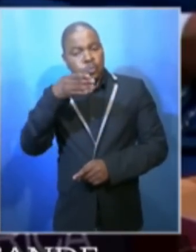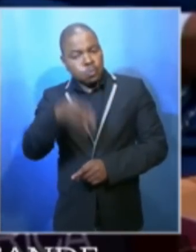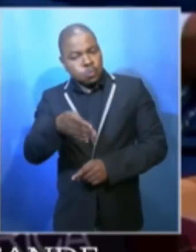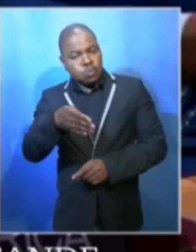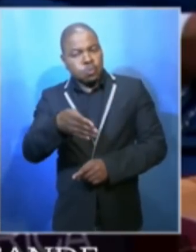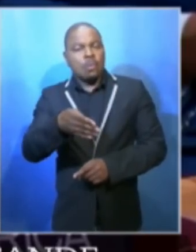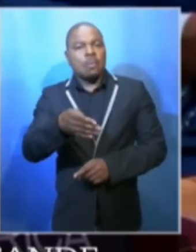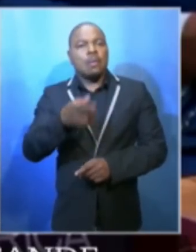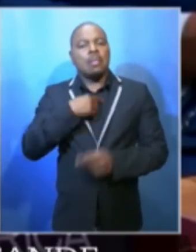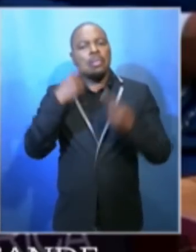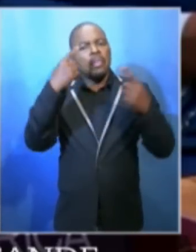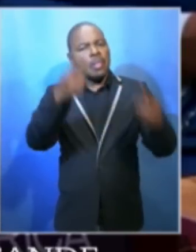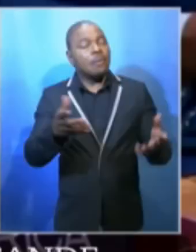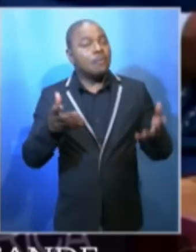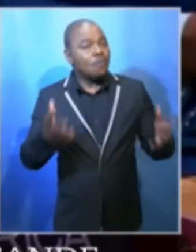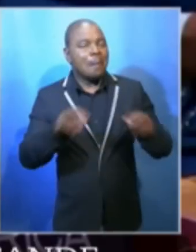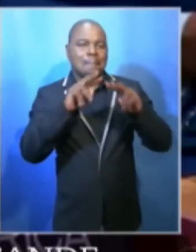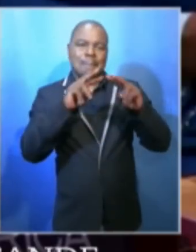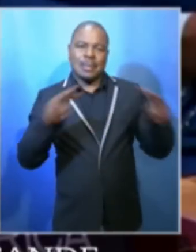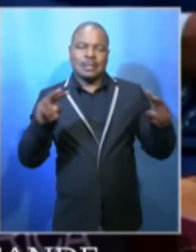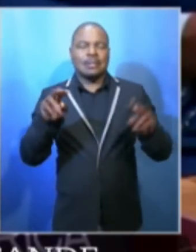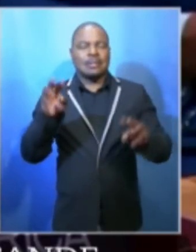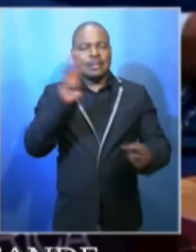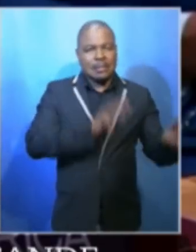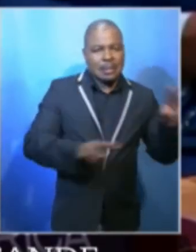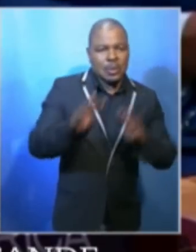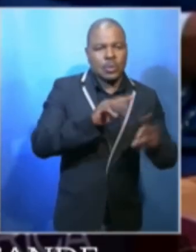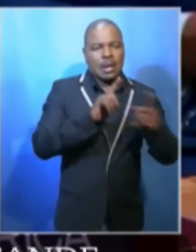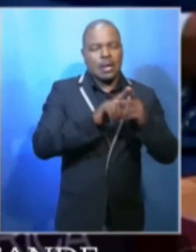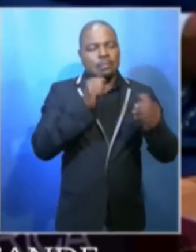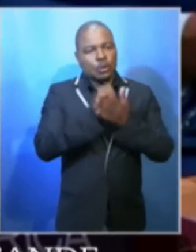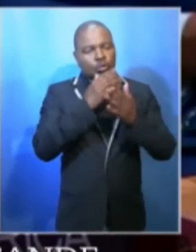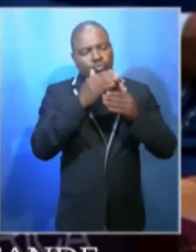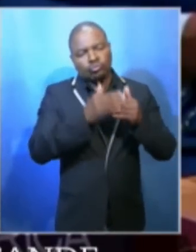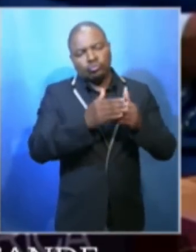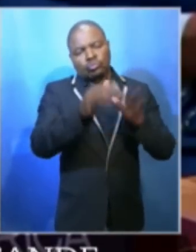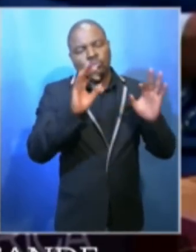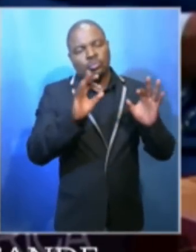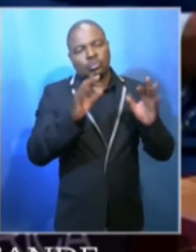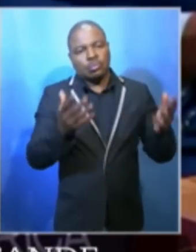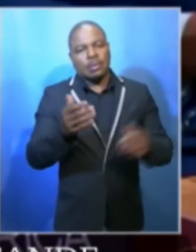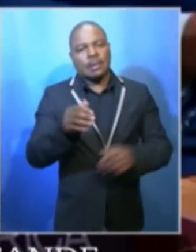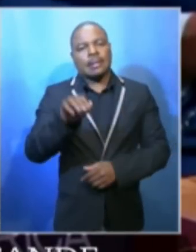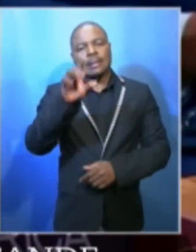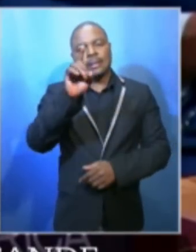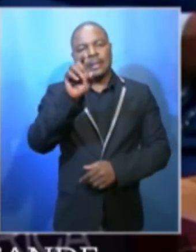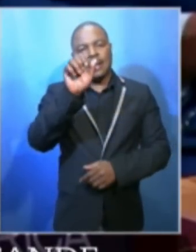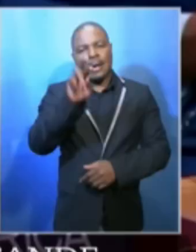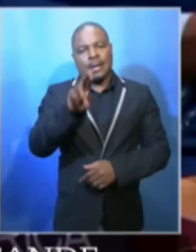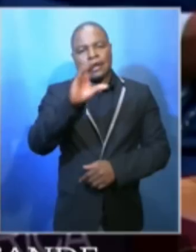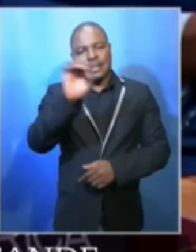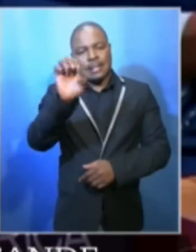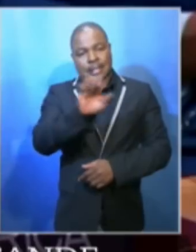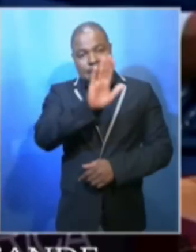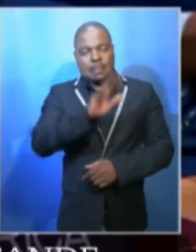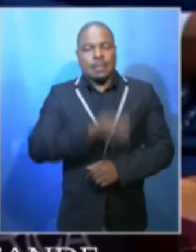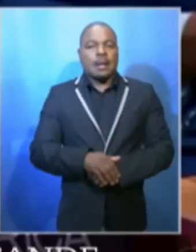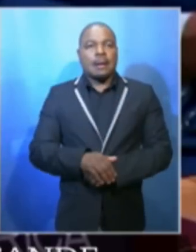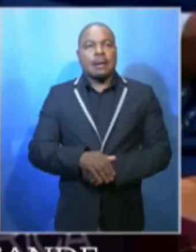to promote peace, security, and stability in the Eastern DRC, but by extension in the